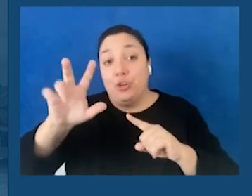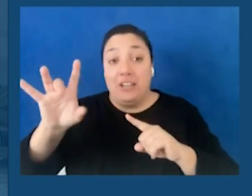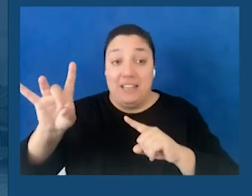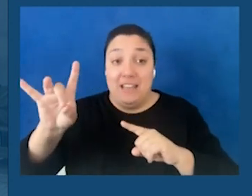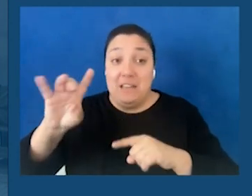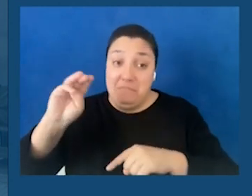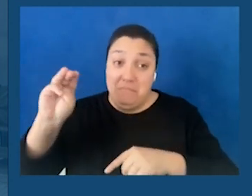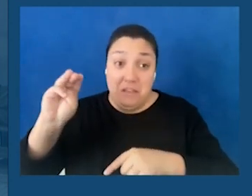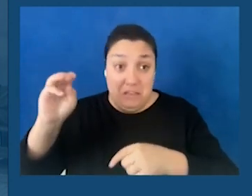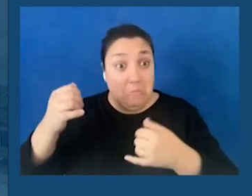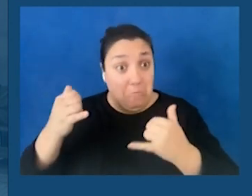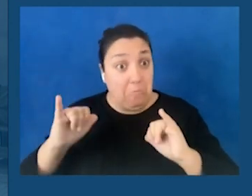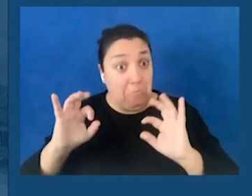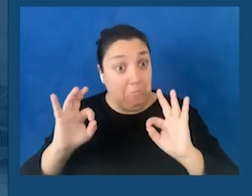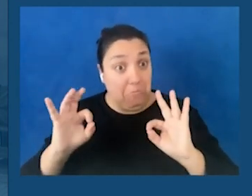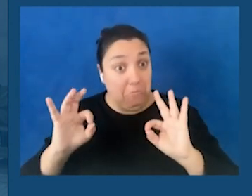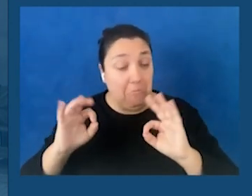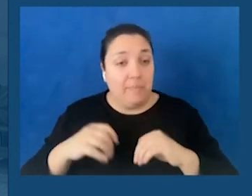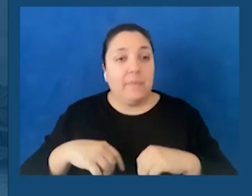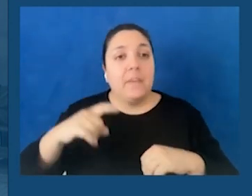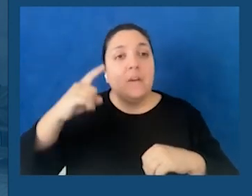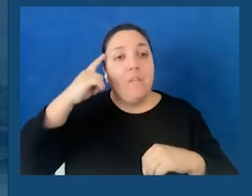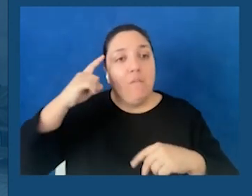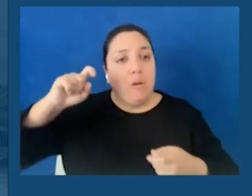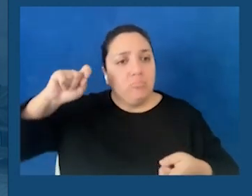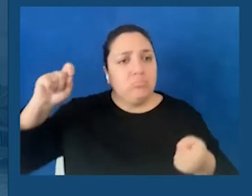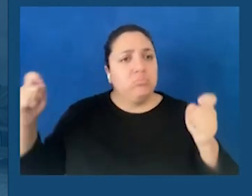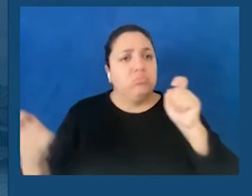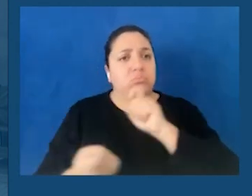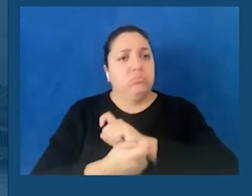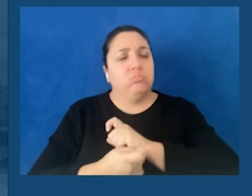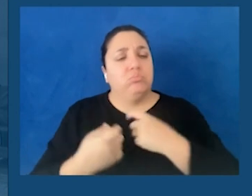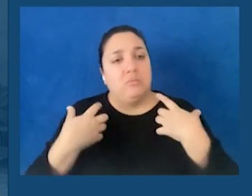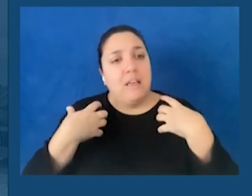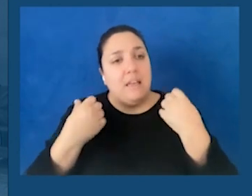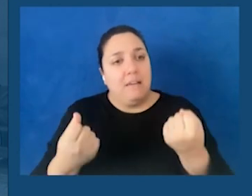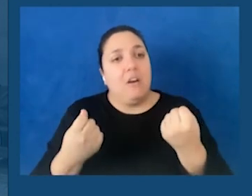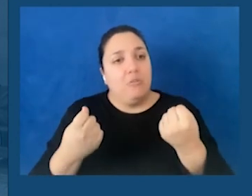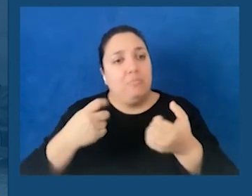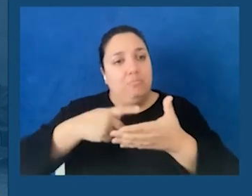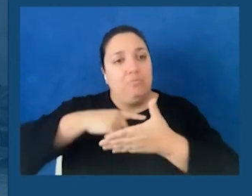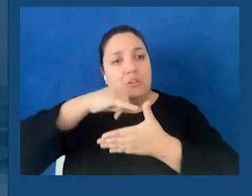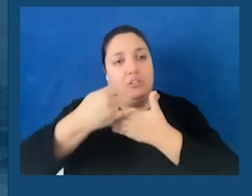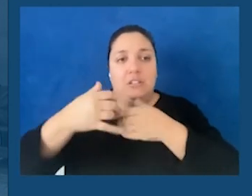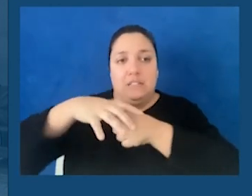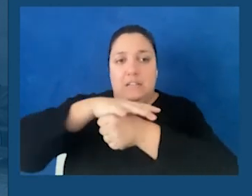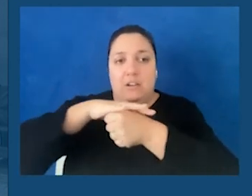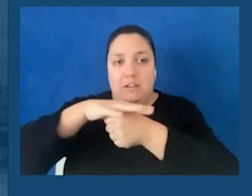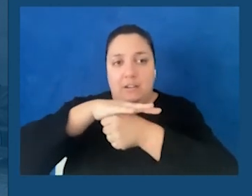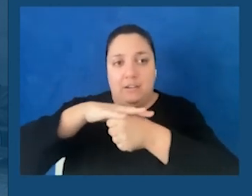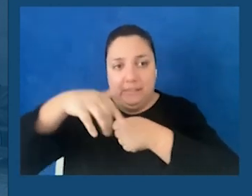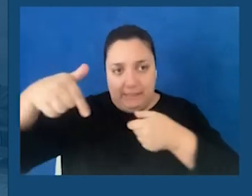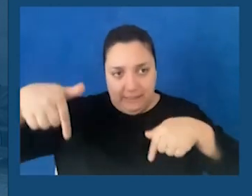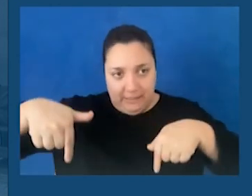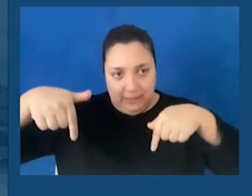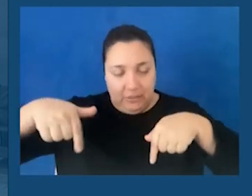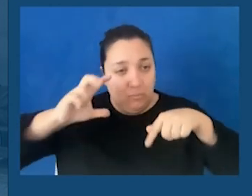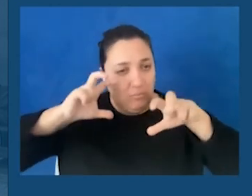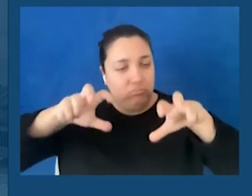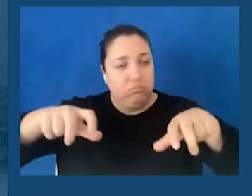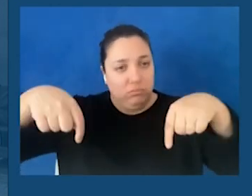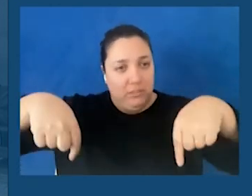either. And that's for transformative healthcare projects in the Mohawk Valley and help our outcomes here. So we're making those investments right here in the Mohawk